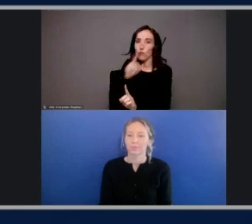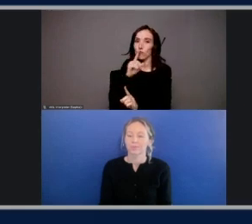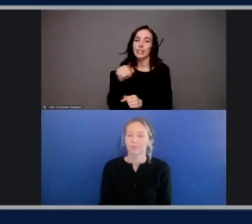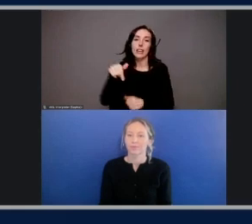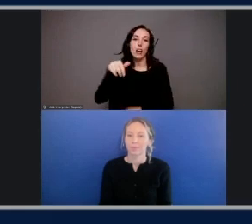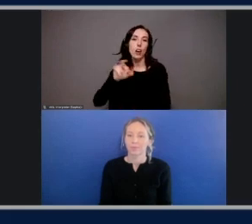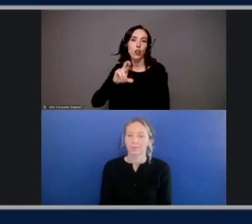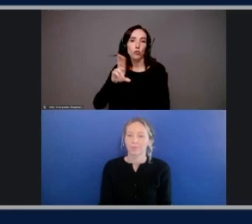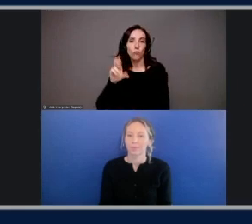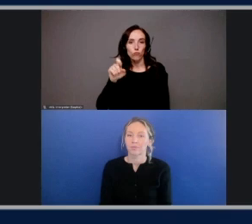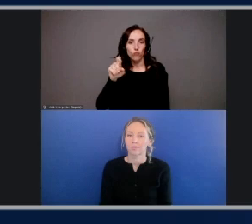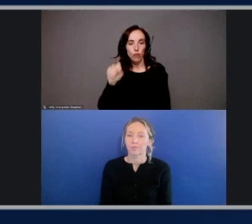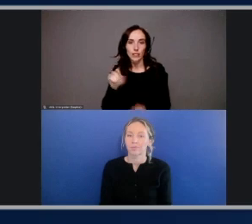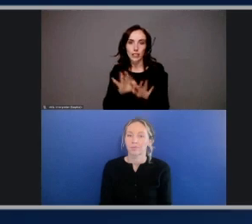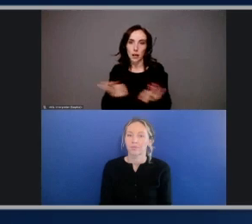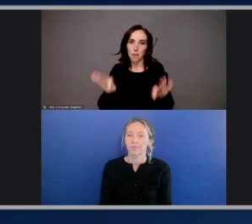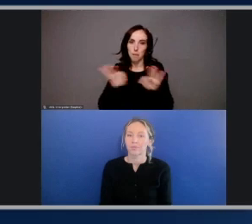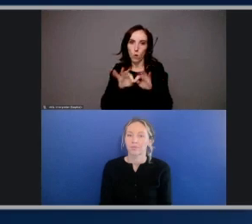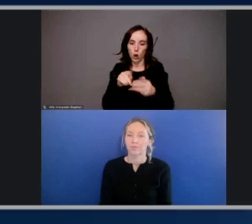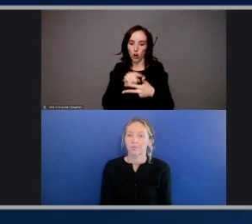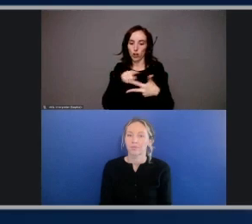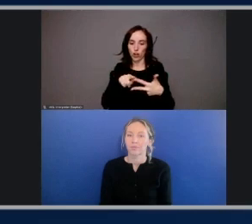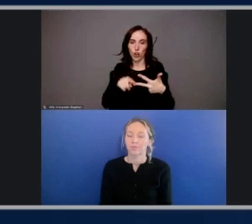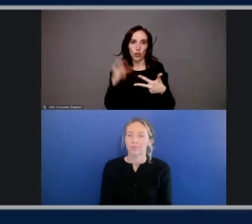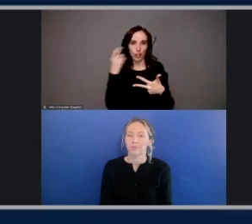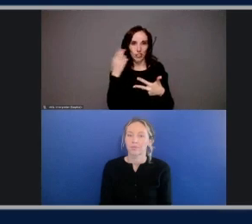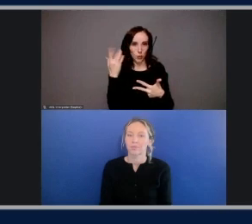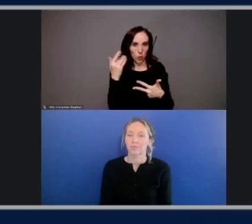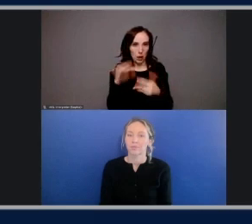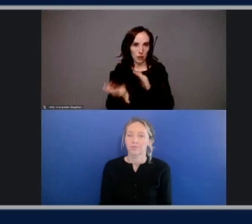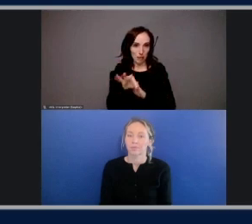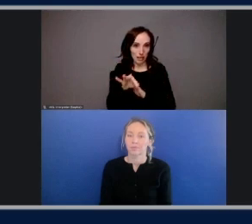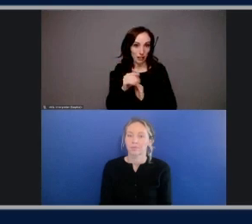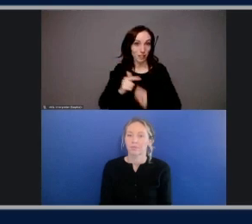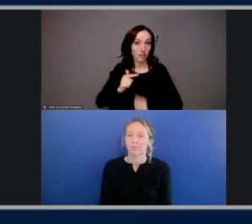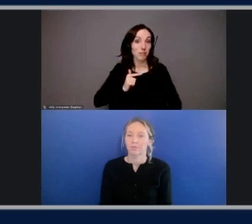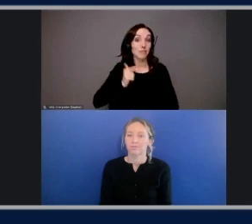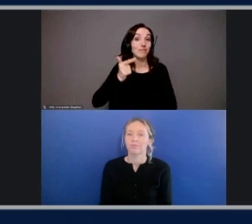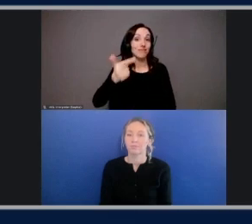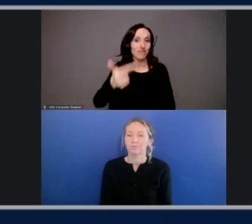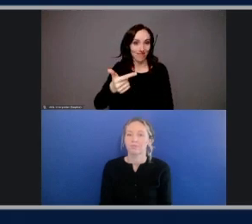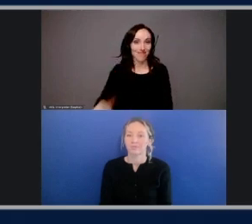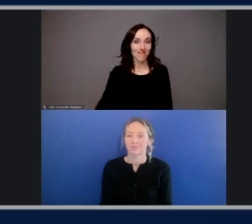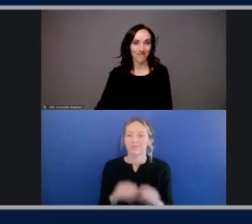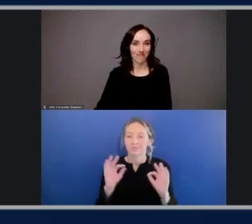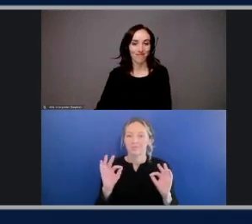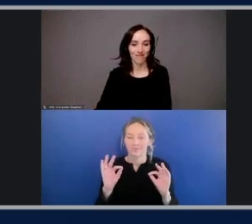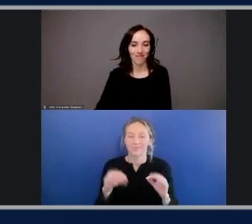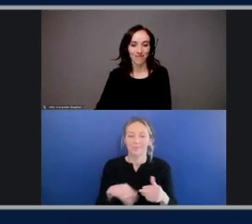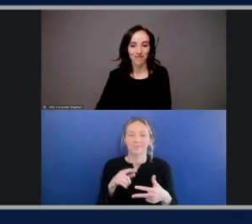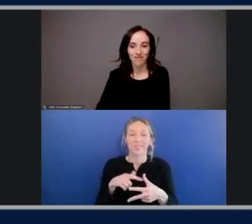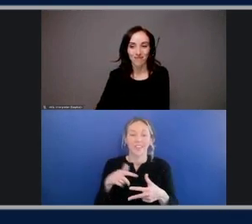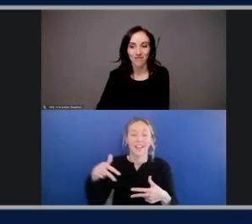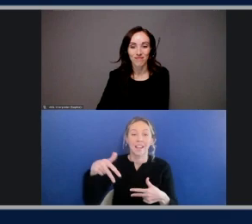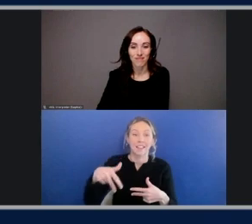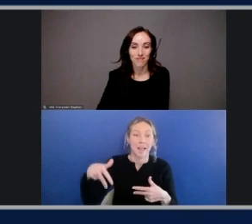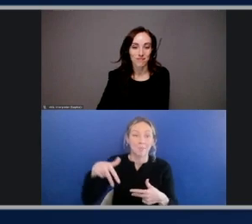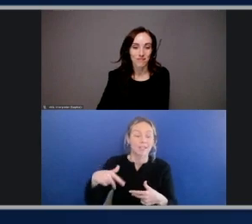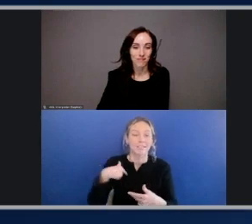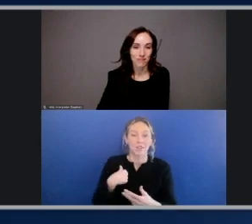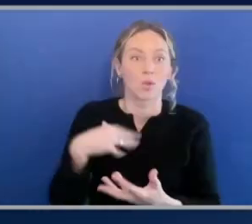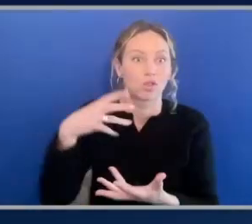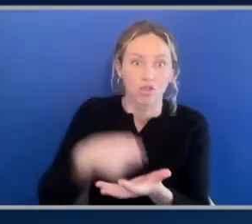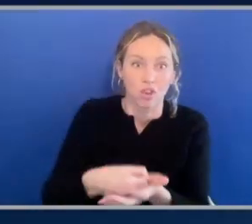there's really three major reasons we pick it. Yeah. I think the first is that in Lambda, if you crash a little bit, it's really hard to